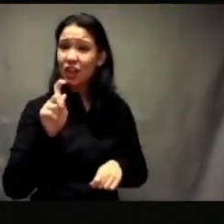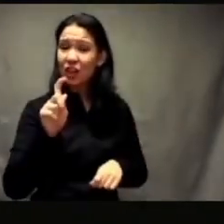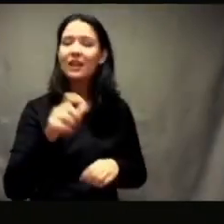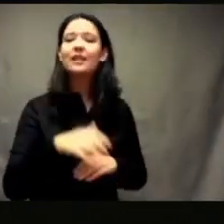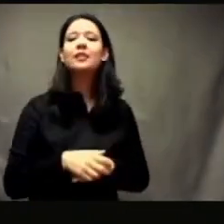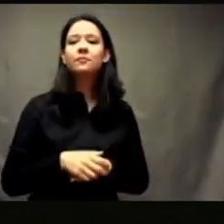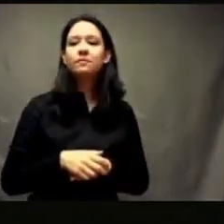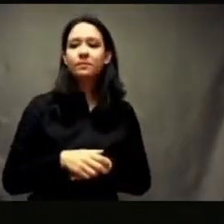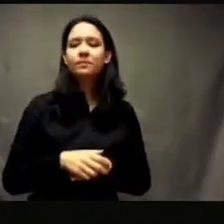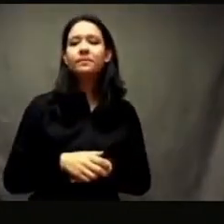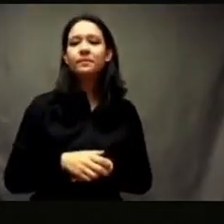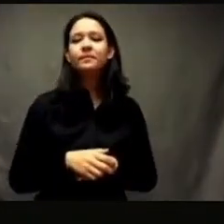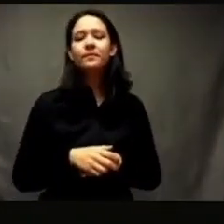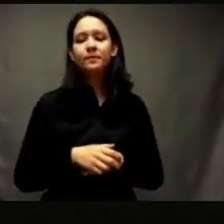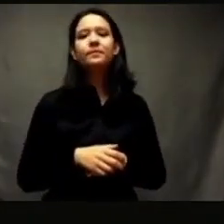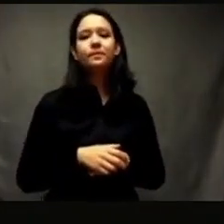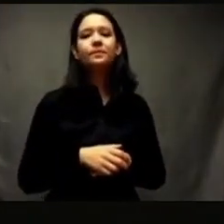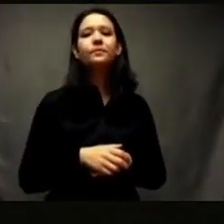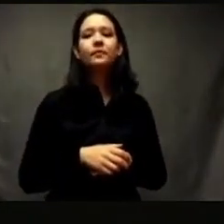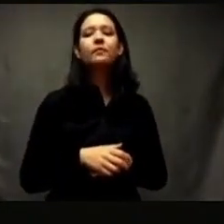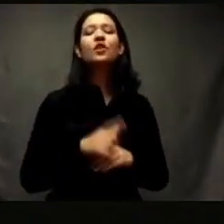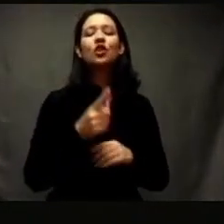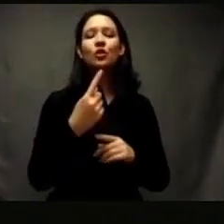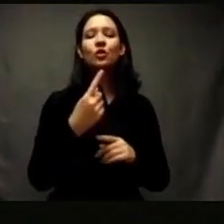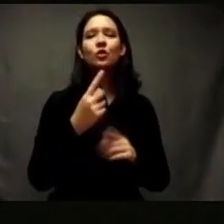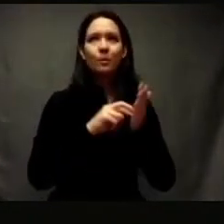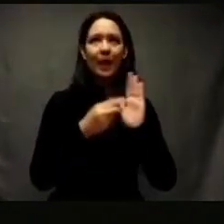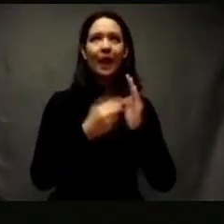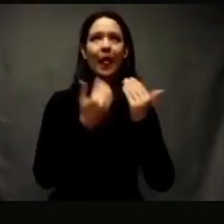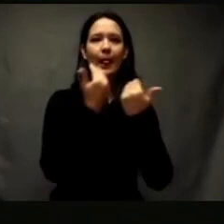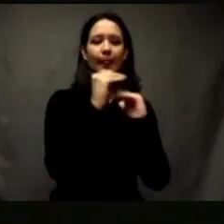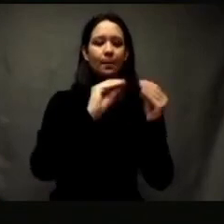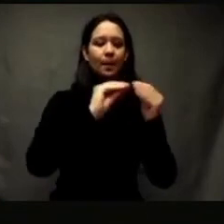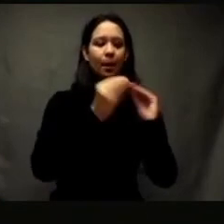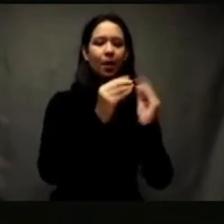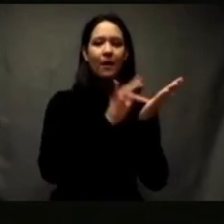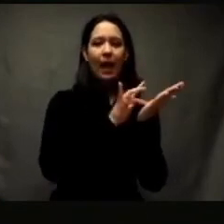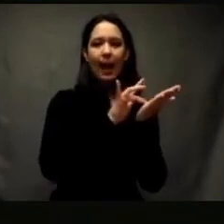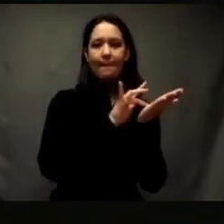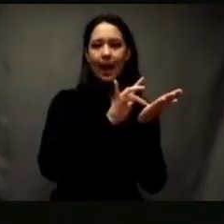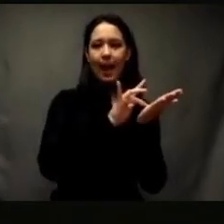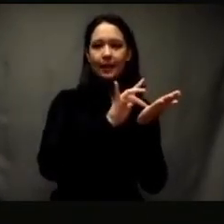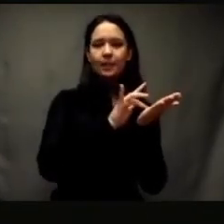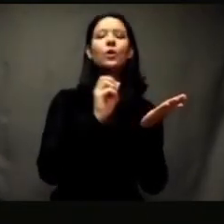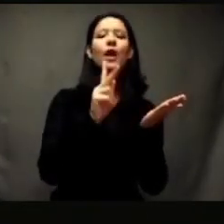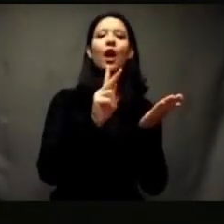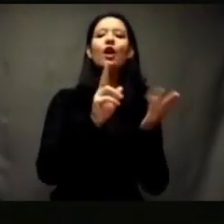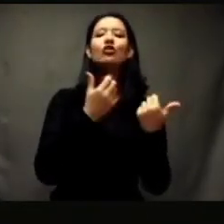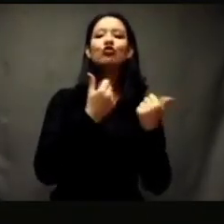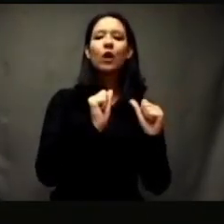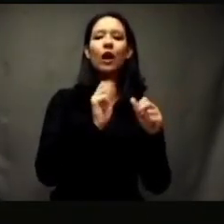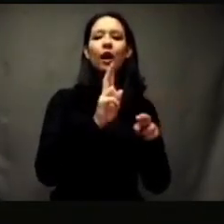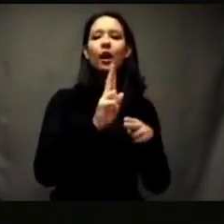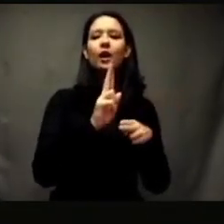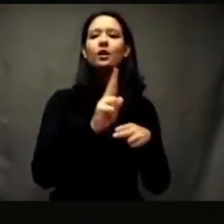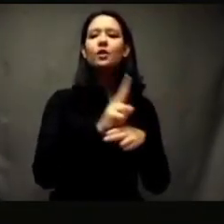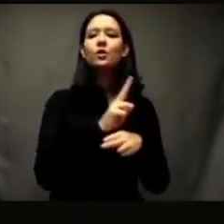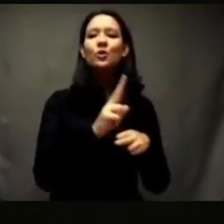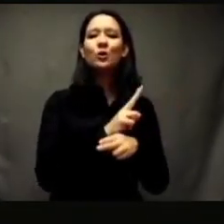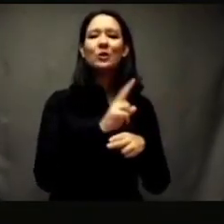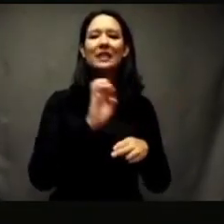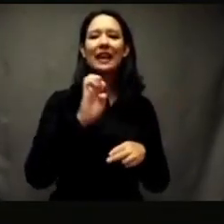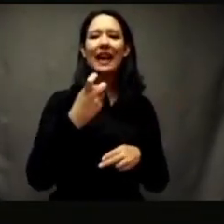so definitely utilizing, so you're saying there's a limited amount of iPads. So I would definitely try to utilize the